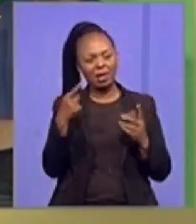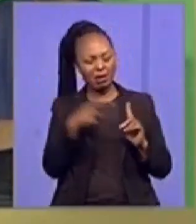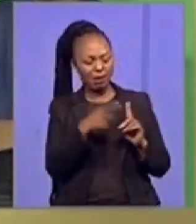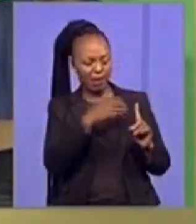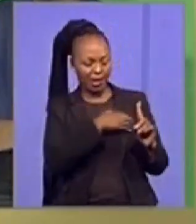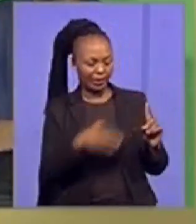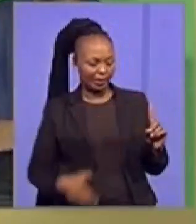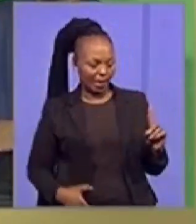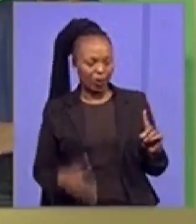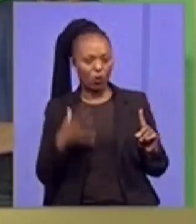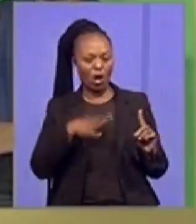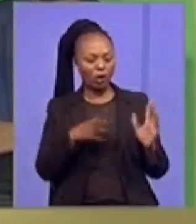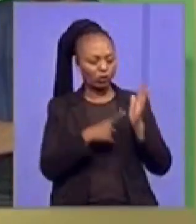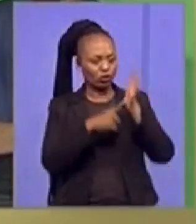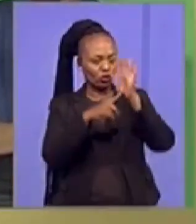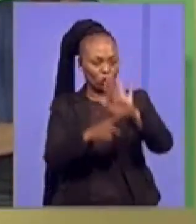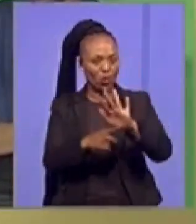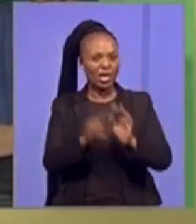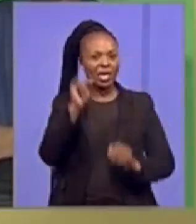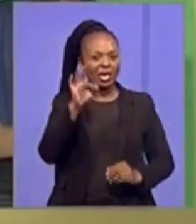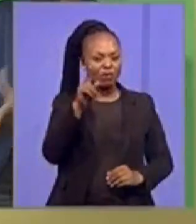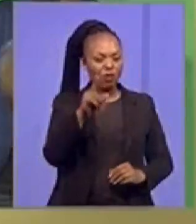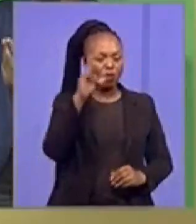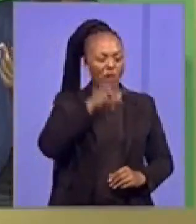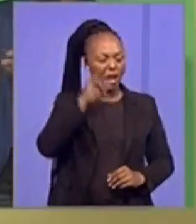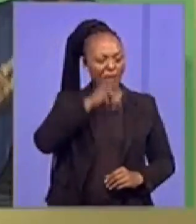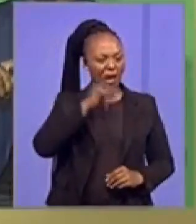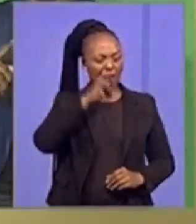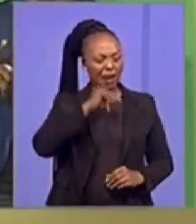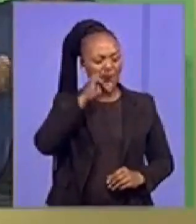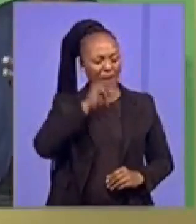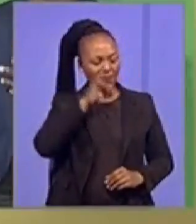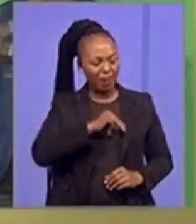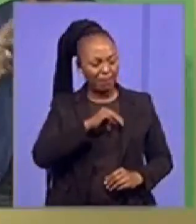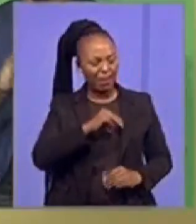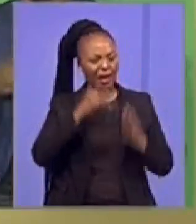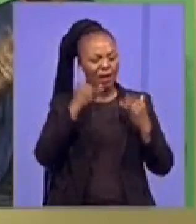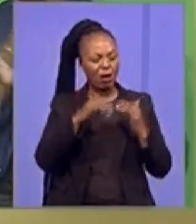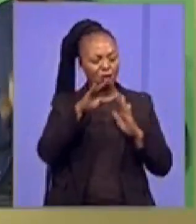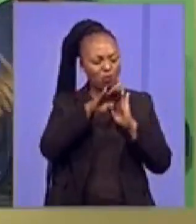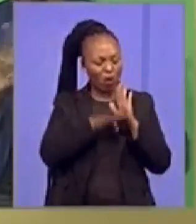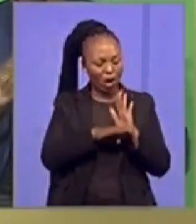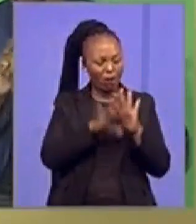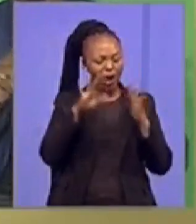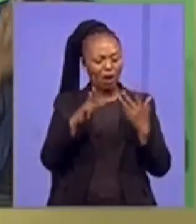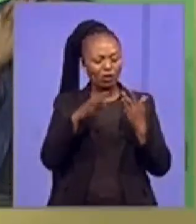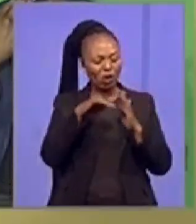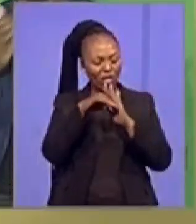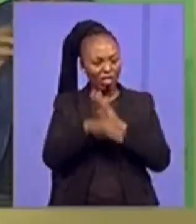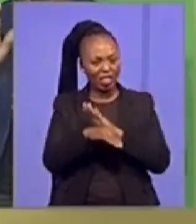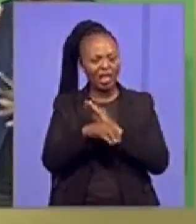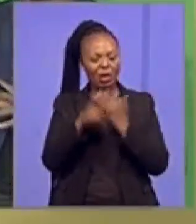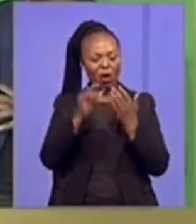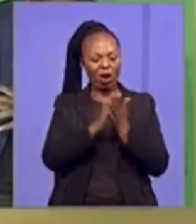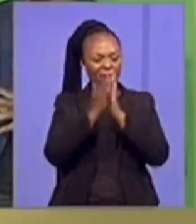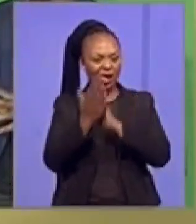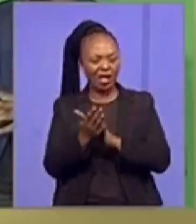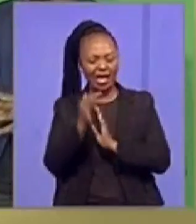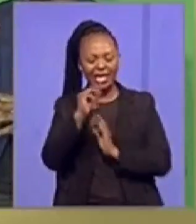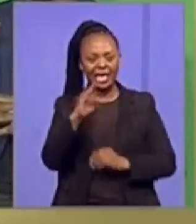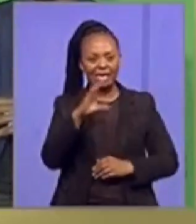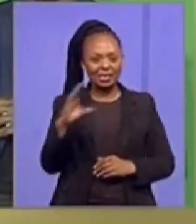leka ho bontsha hore ha ile hore o ntso bua ka lenane la ho tsosolotsa mokga ona wa African National Congress,